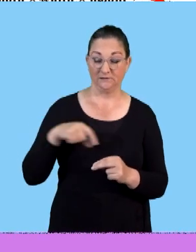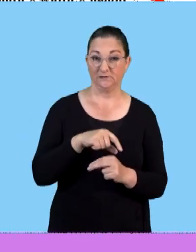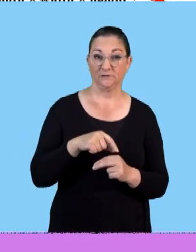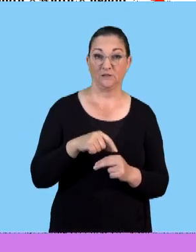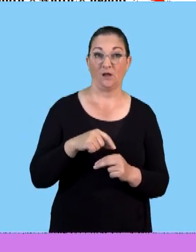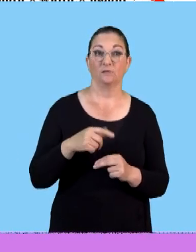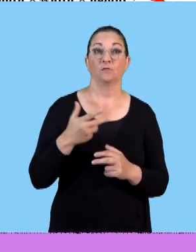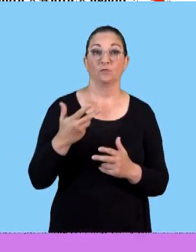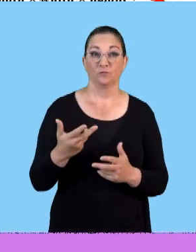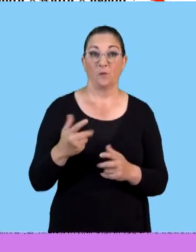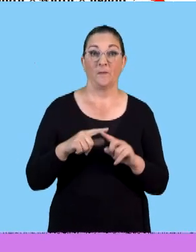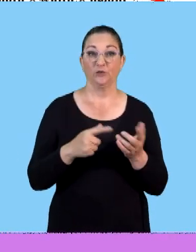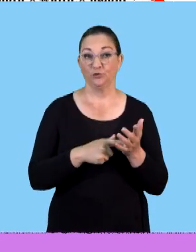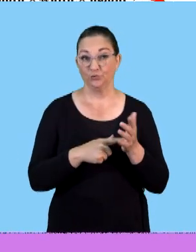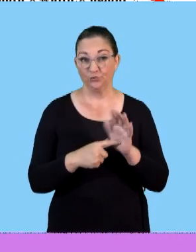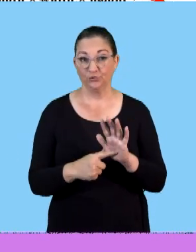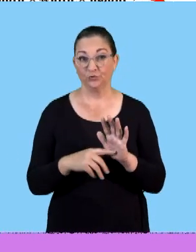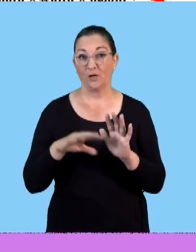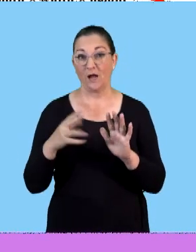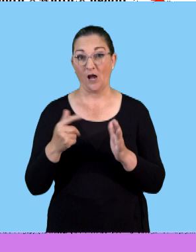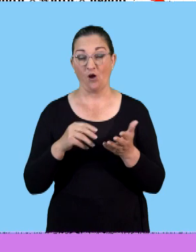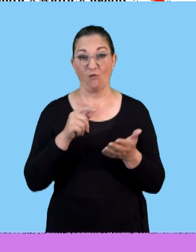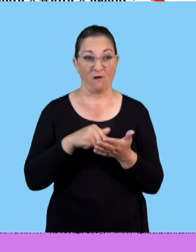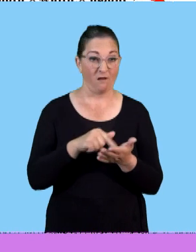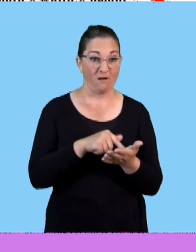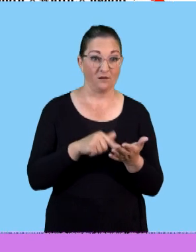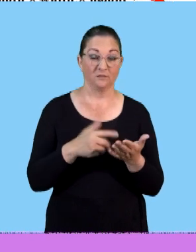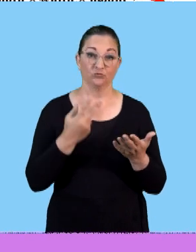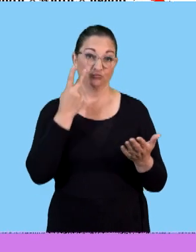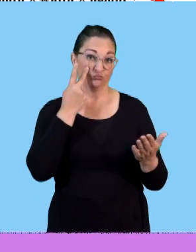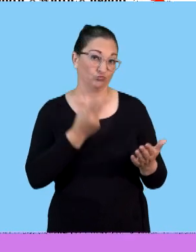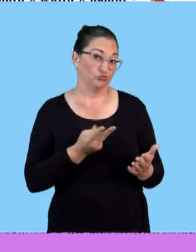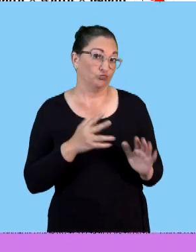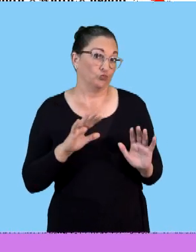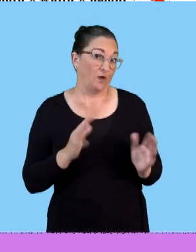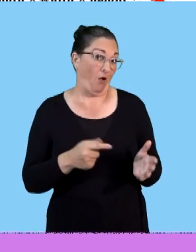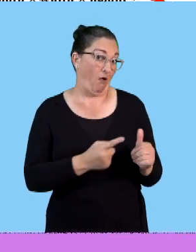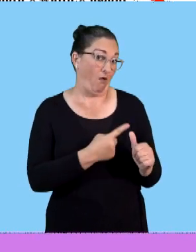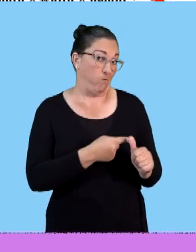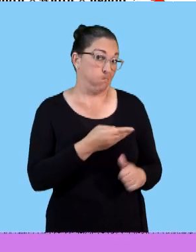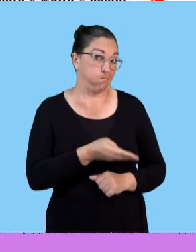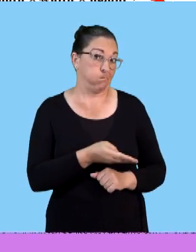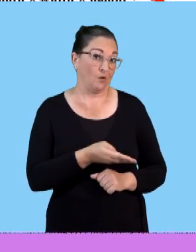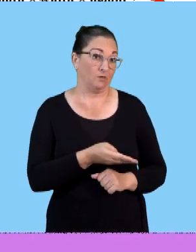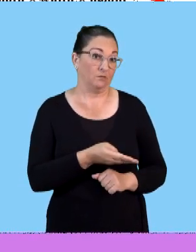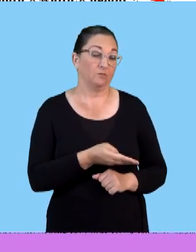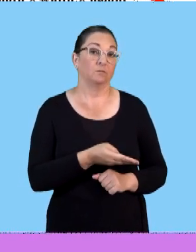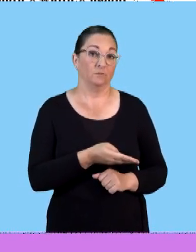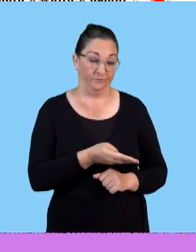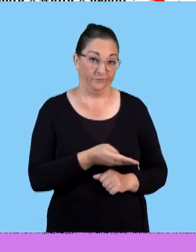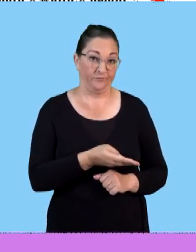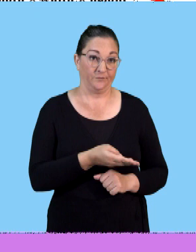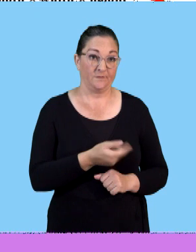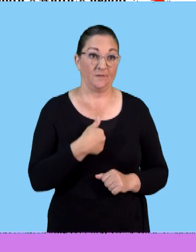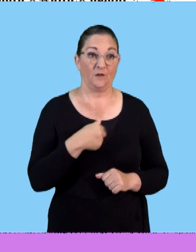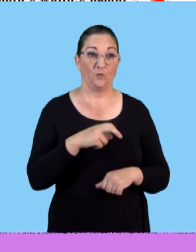9.36% less than the outside volume. Show how the approximated inside volume was calculated. Now guys, if you look at our